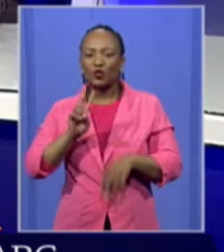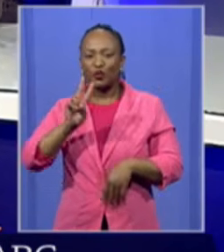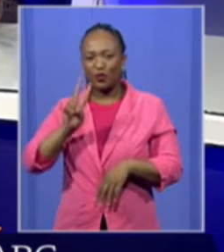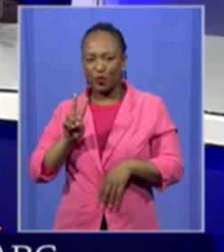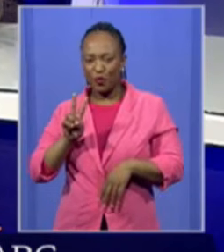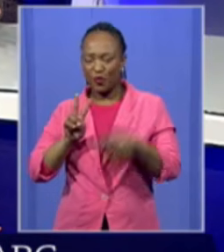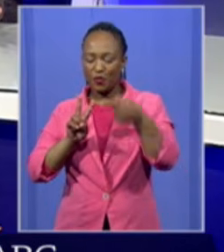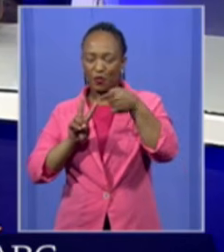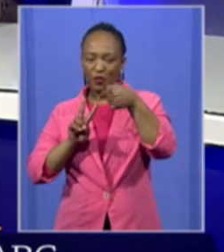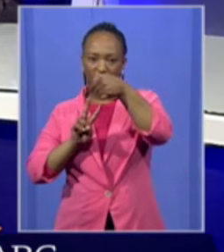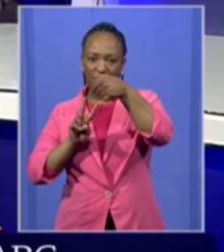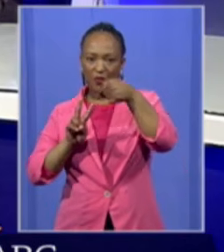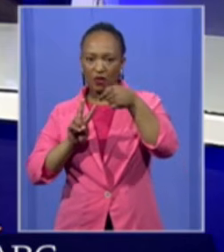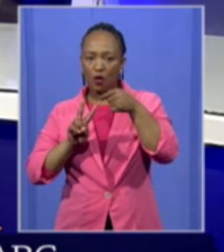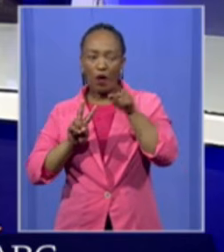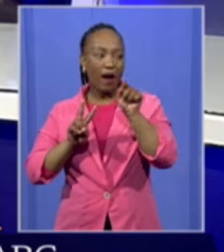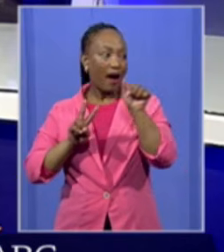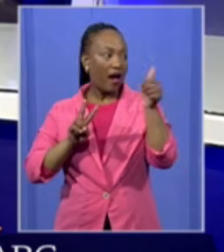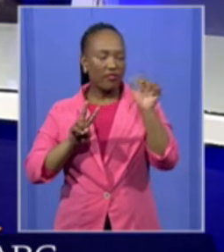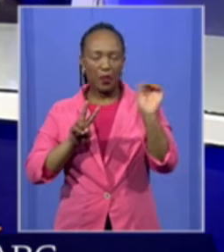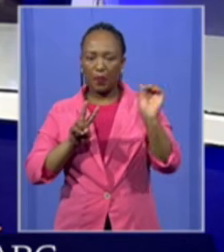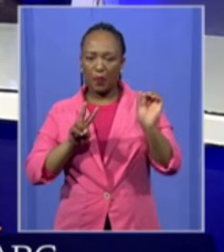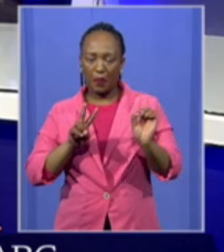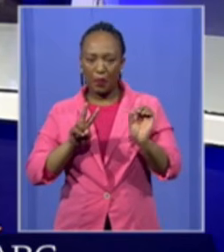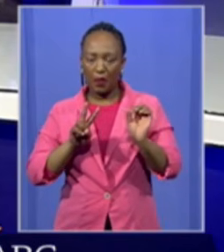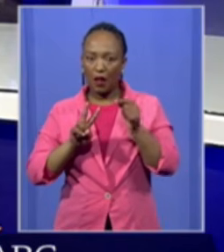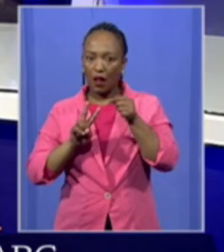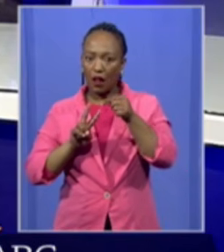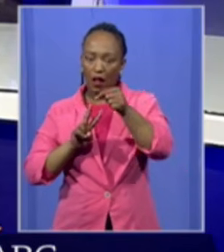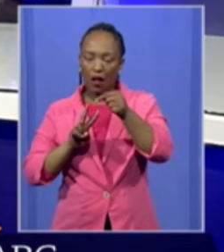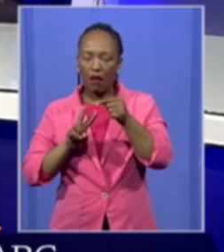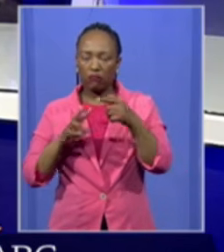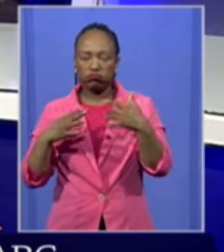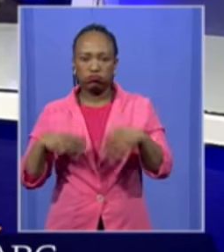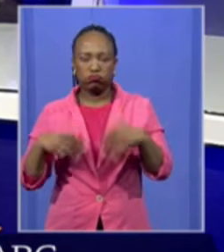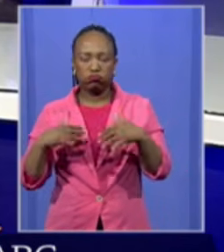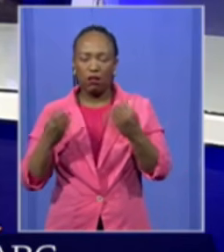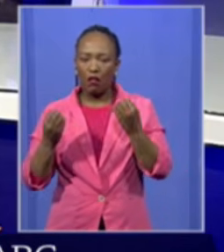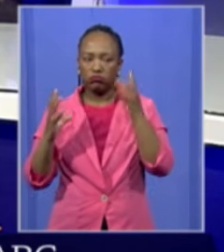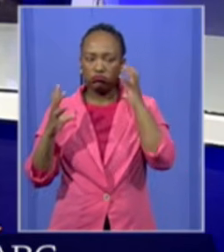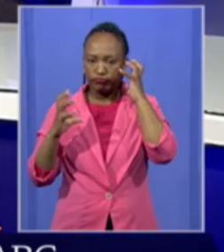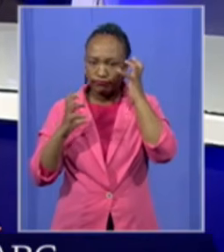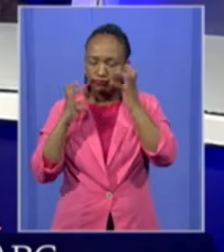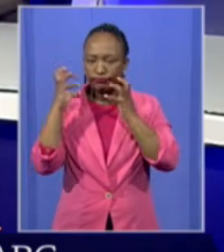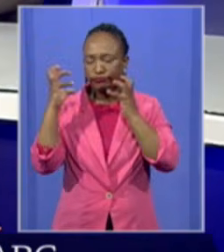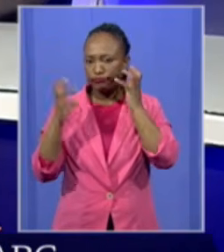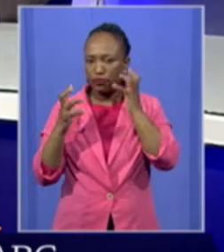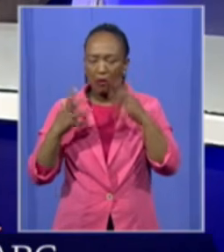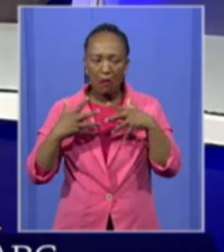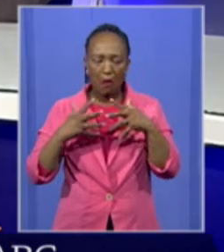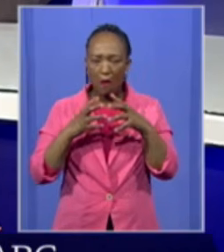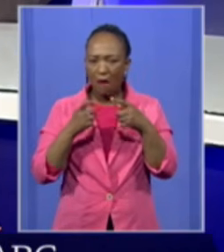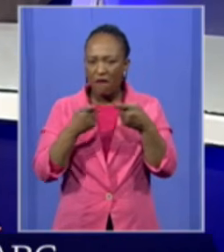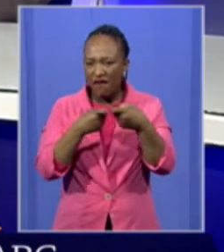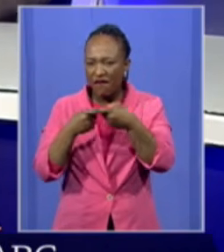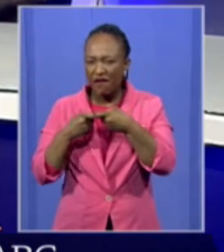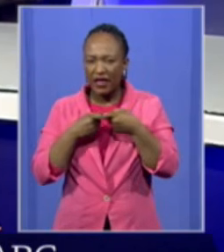ho rona no sna mothaila yetsa ntho jwale ine tlisa pherekano ena e haisana haholo ha o no